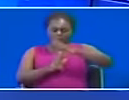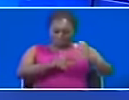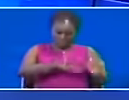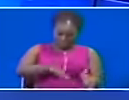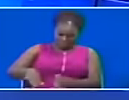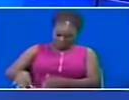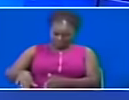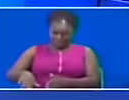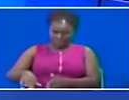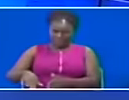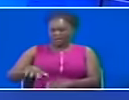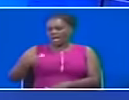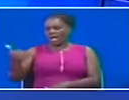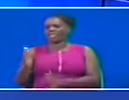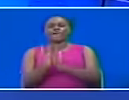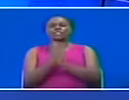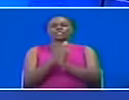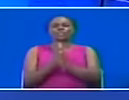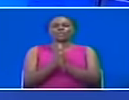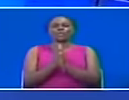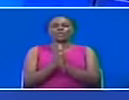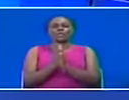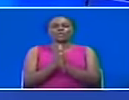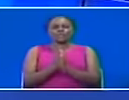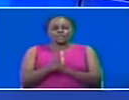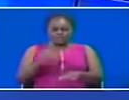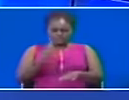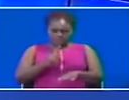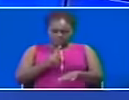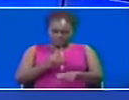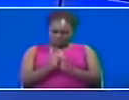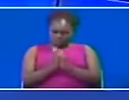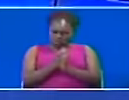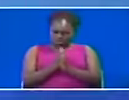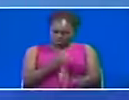let's talk other news this time and move to a story about the doctors.